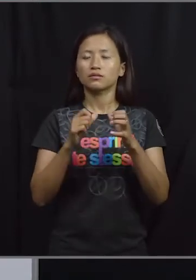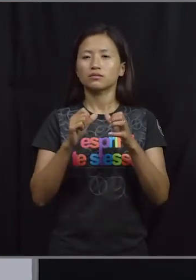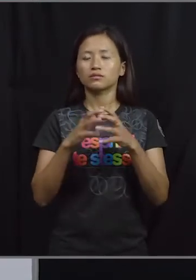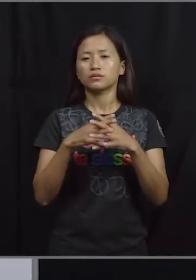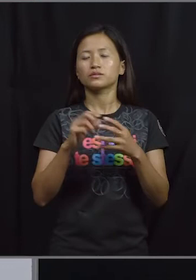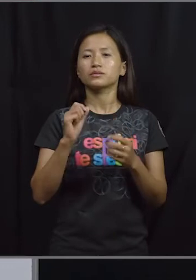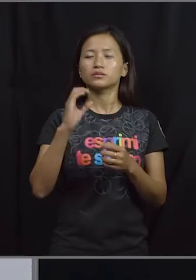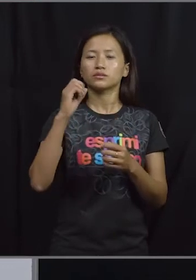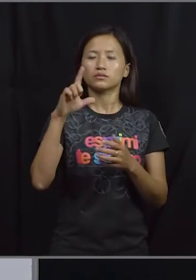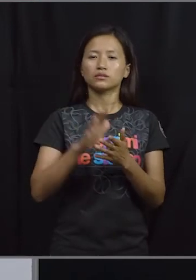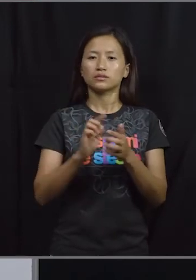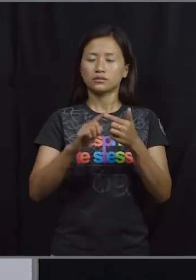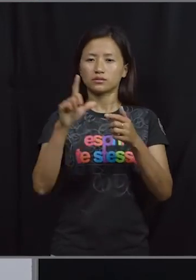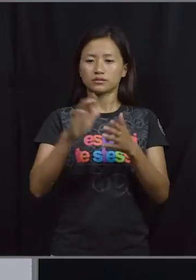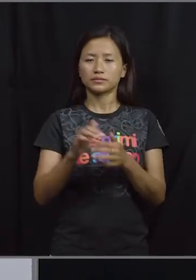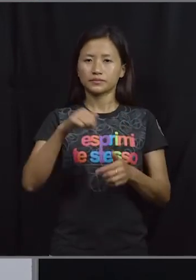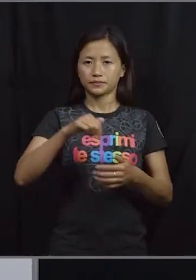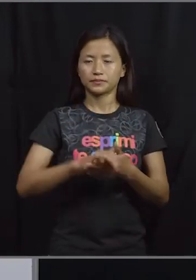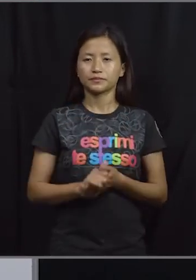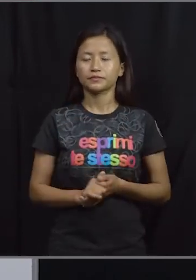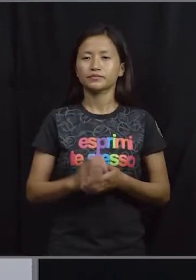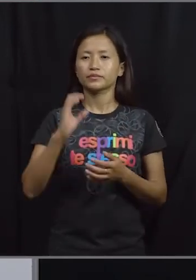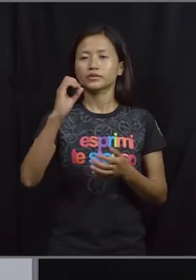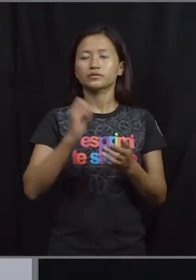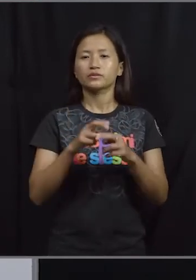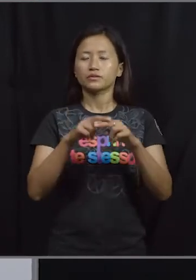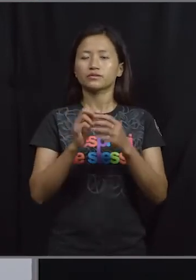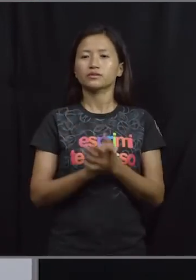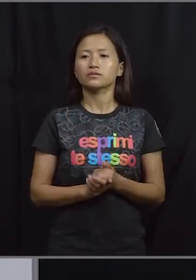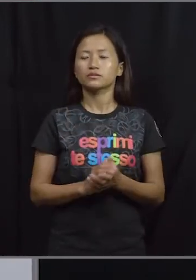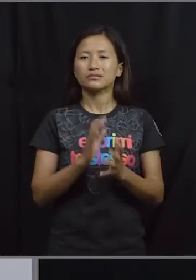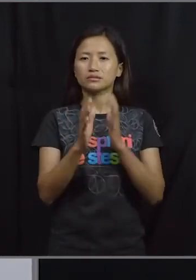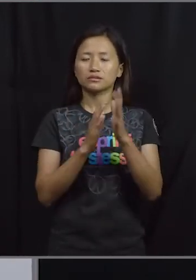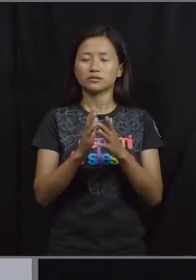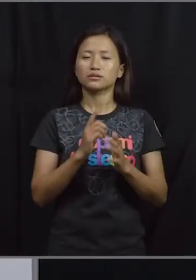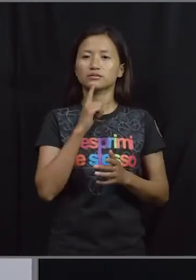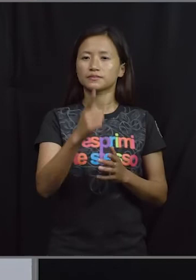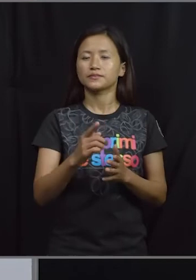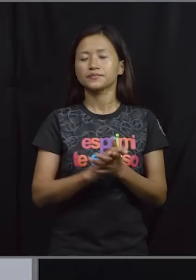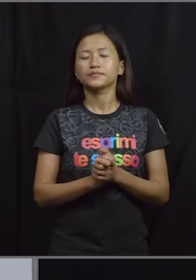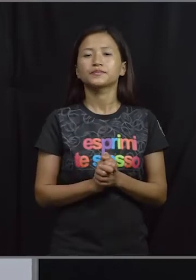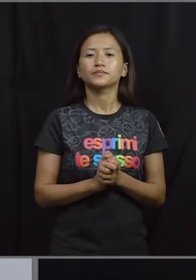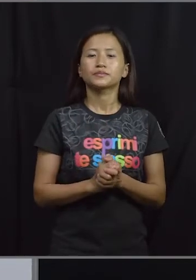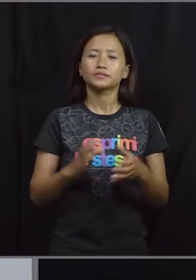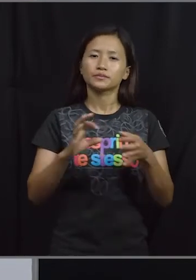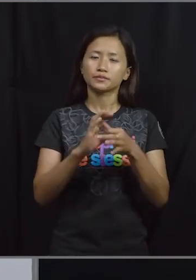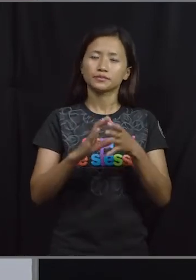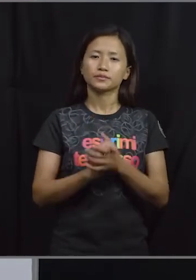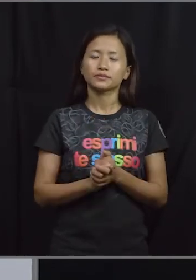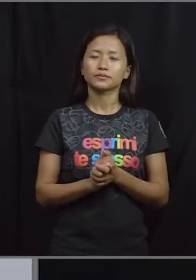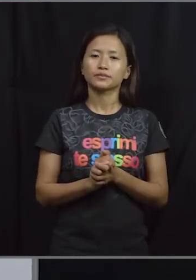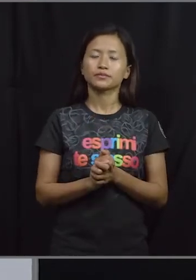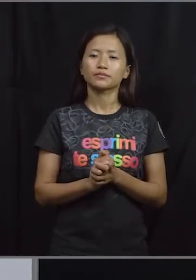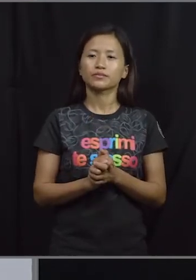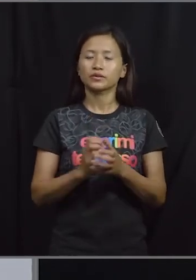in which the element presents. Then this cofactor is just introducing the sign in front of the minors, and adjoint is